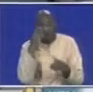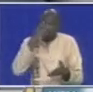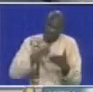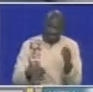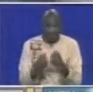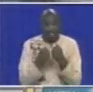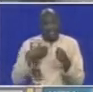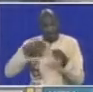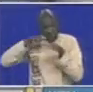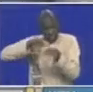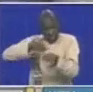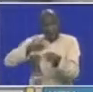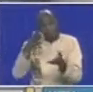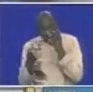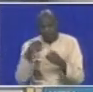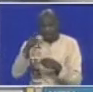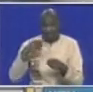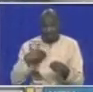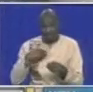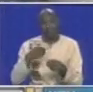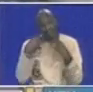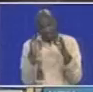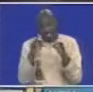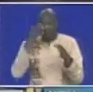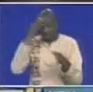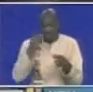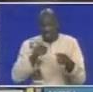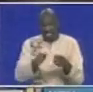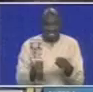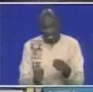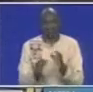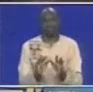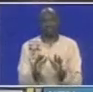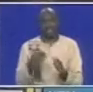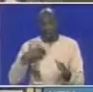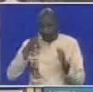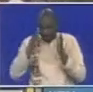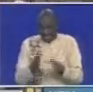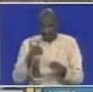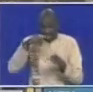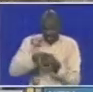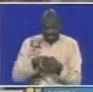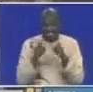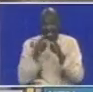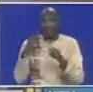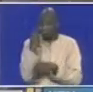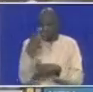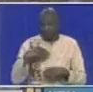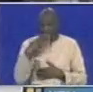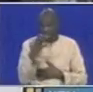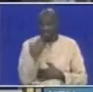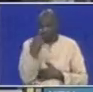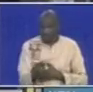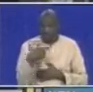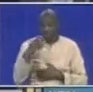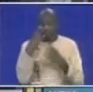ni kwa mteremuko anaweza kuwa tena ameweka gali free ile free wheeling. One of the survivors in the trailer which had three people on board says he was